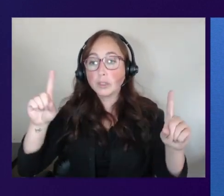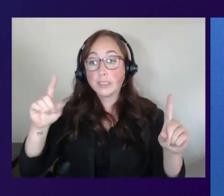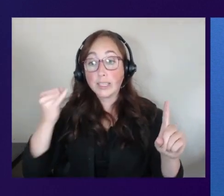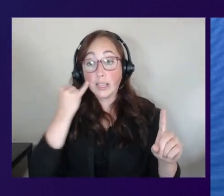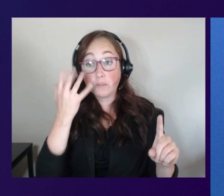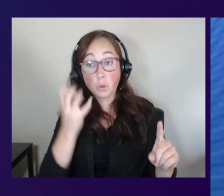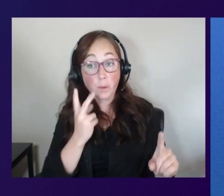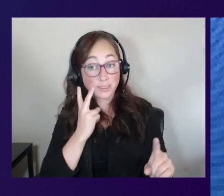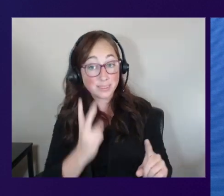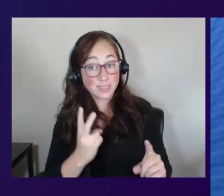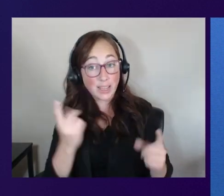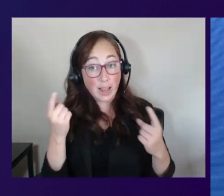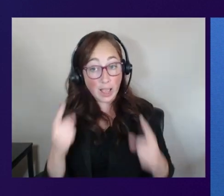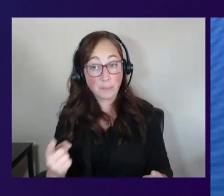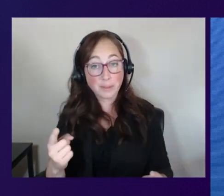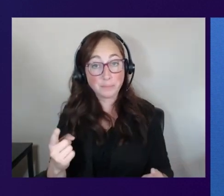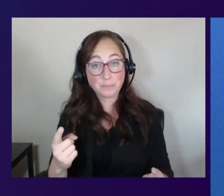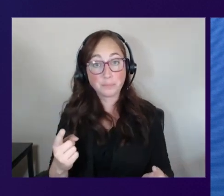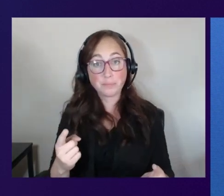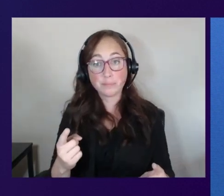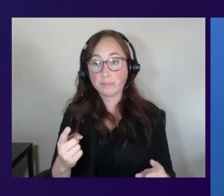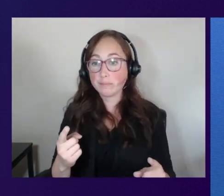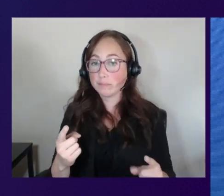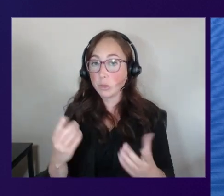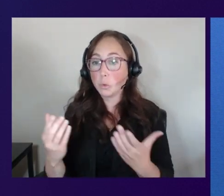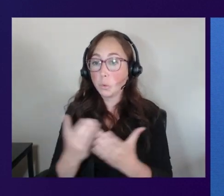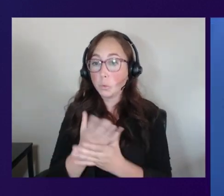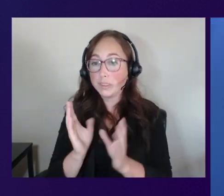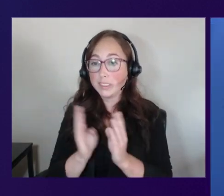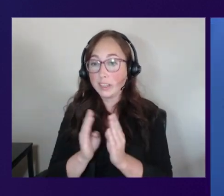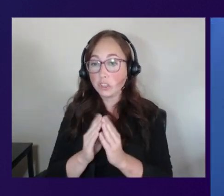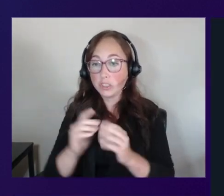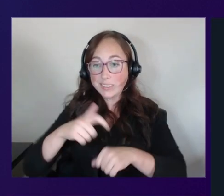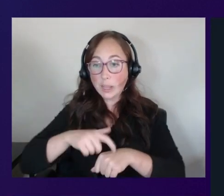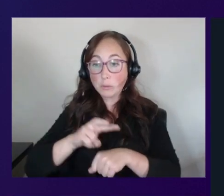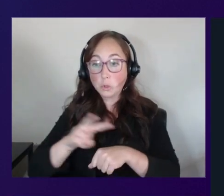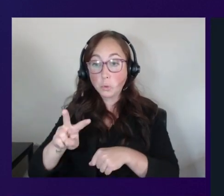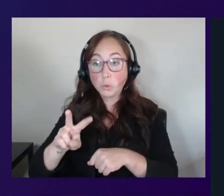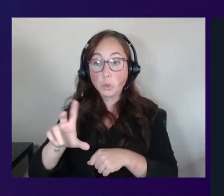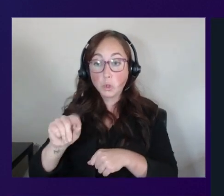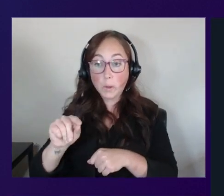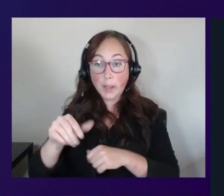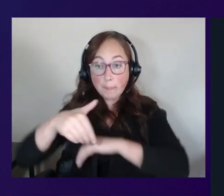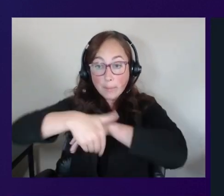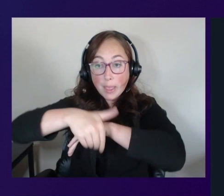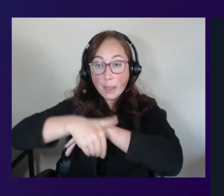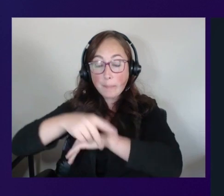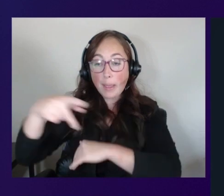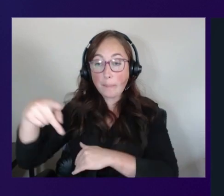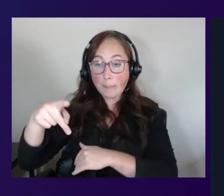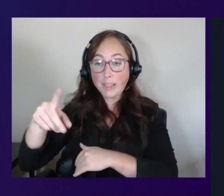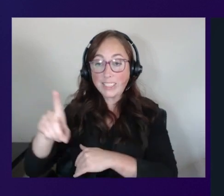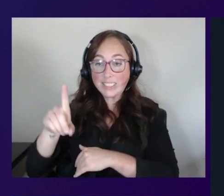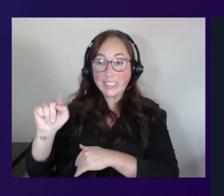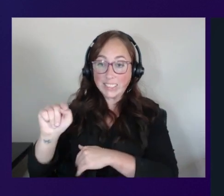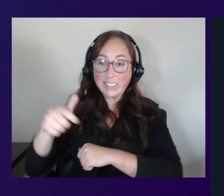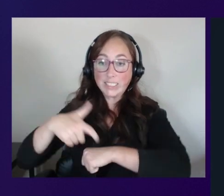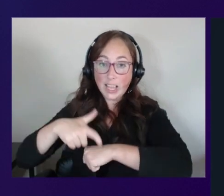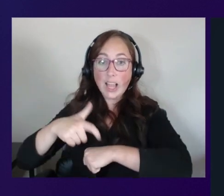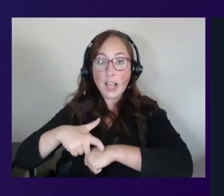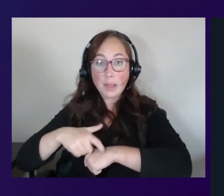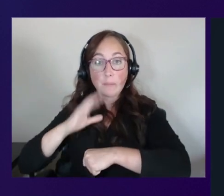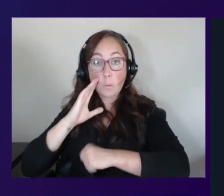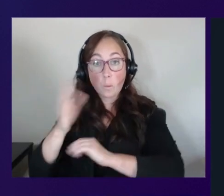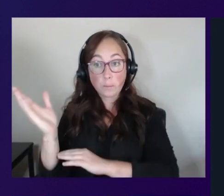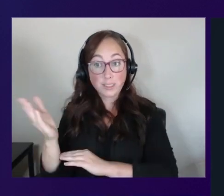don't have to wait long. There is a new session coming up at 2:20 p.m. PDT. Jeremy Schreifer is going to present that, and you will